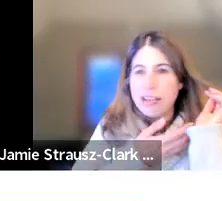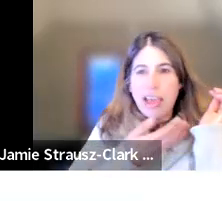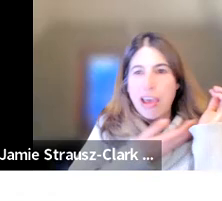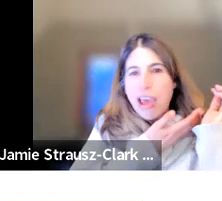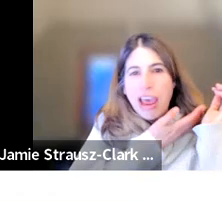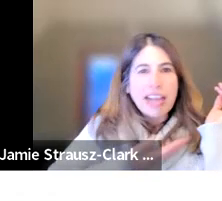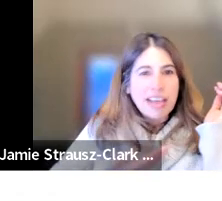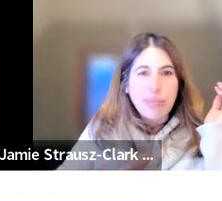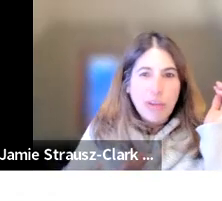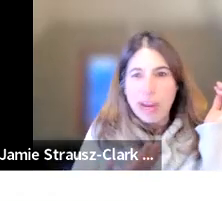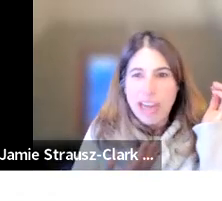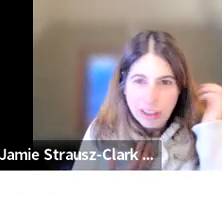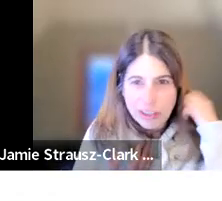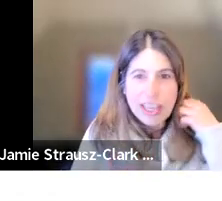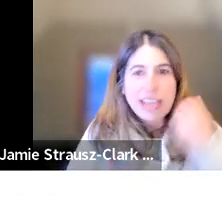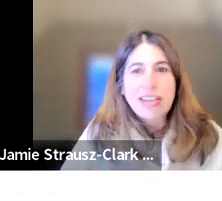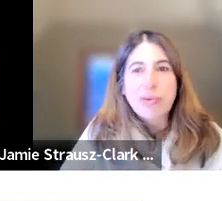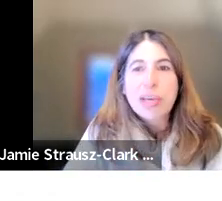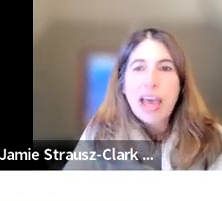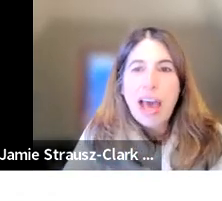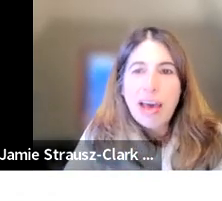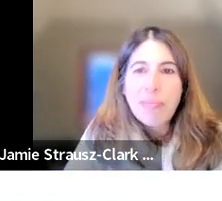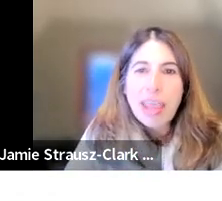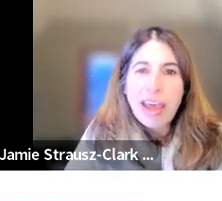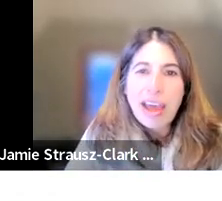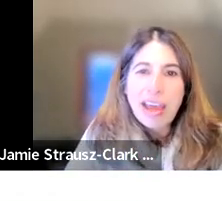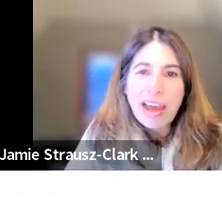what anything below my neck looks like. So